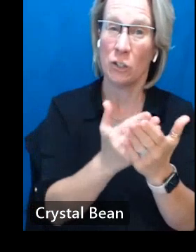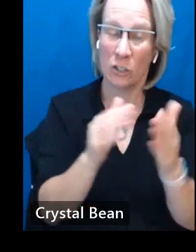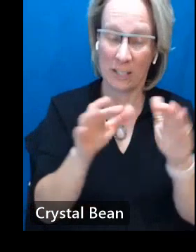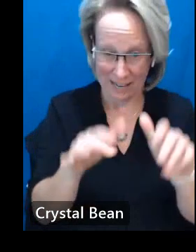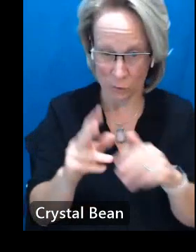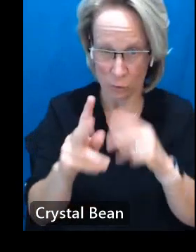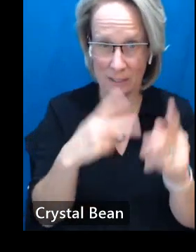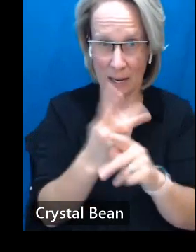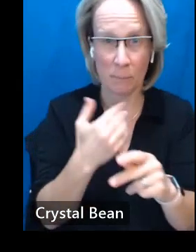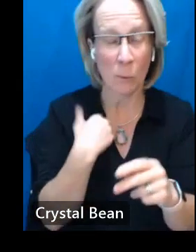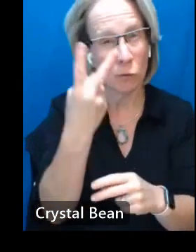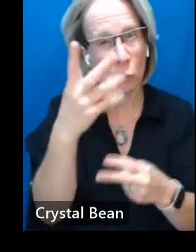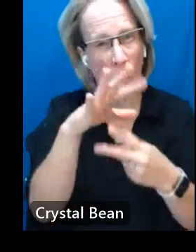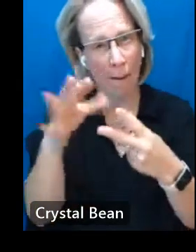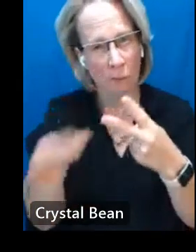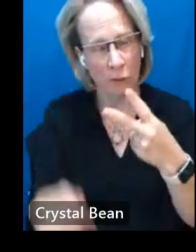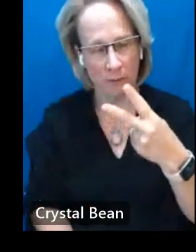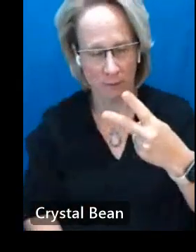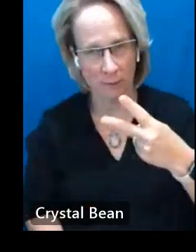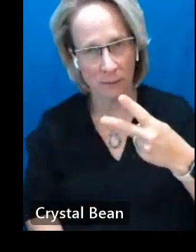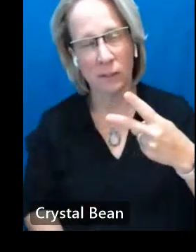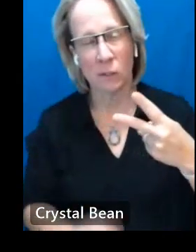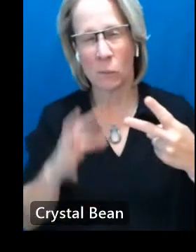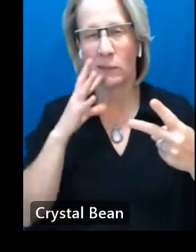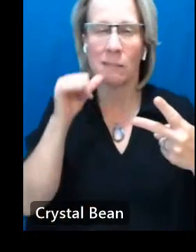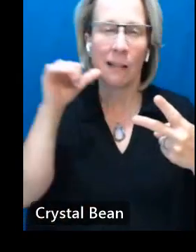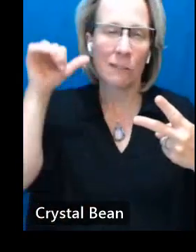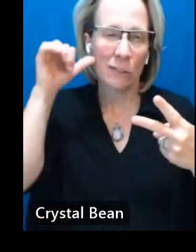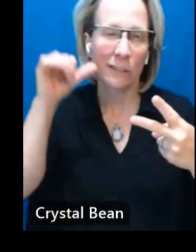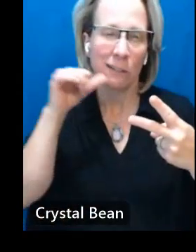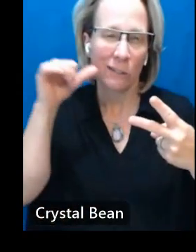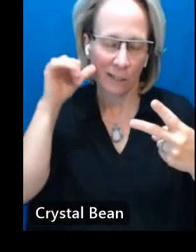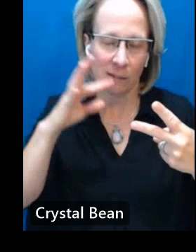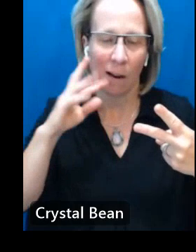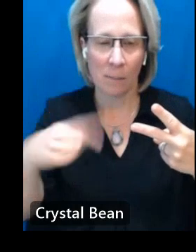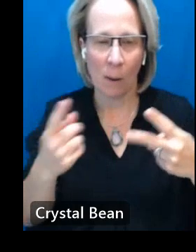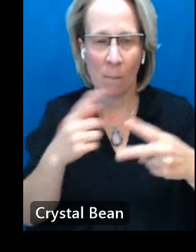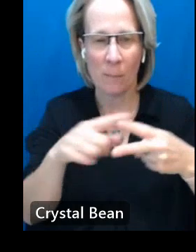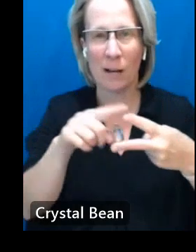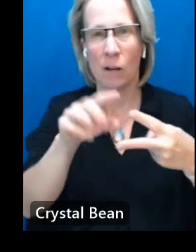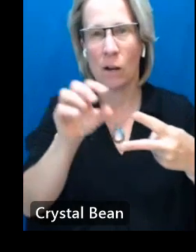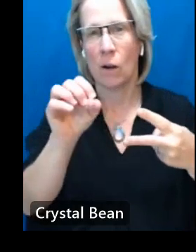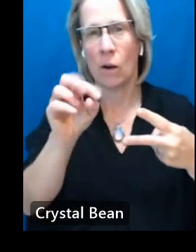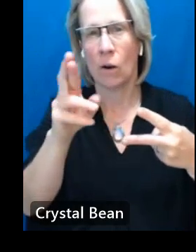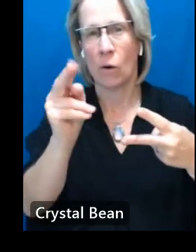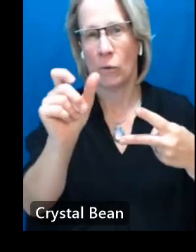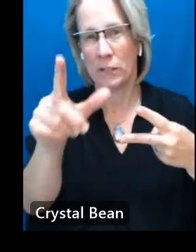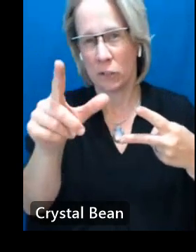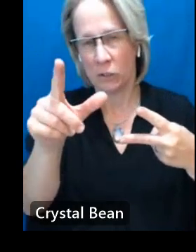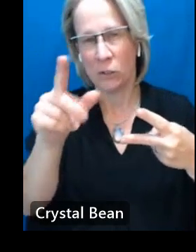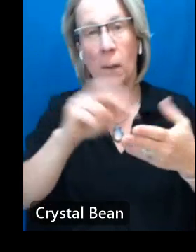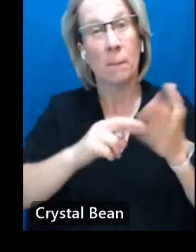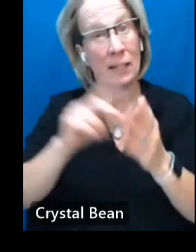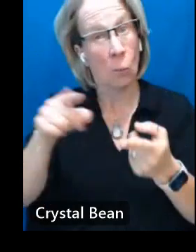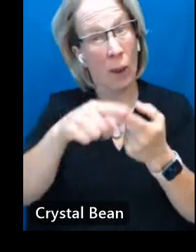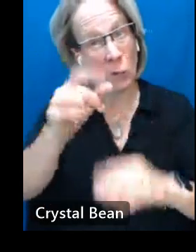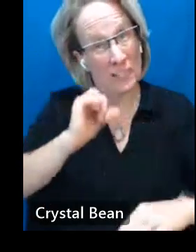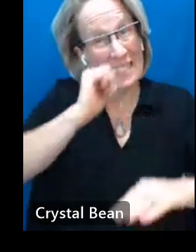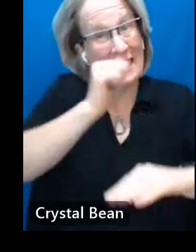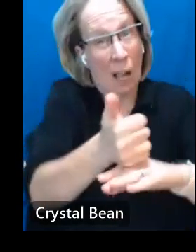here. And we talked a little bit about these yesterday, but original, that's used when establishing a budget for the first